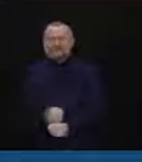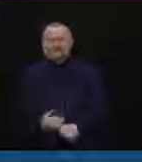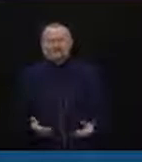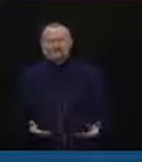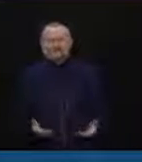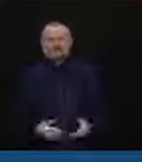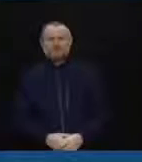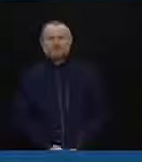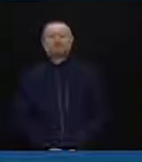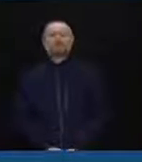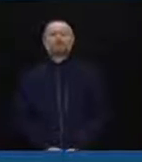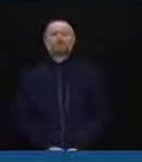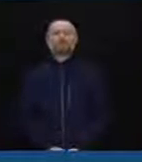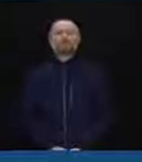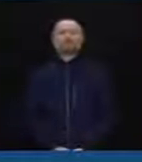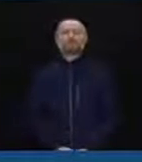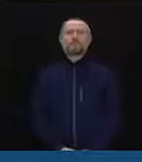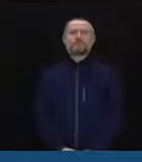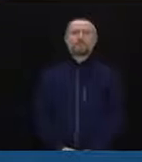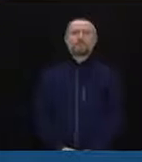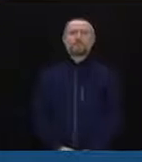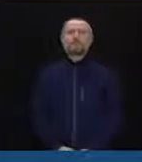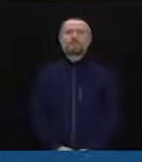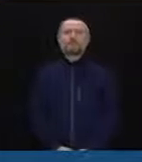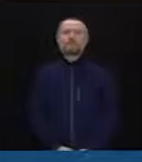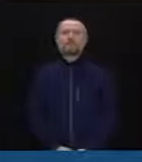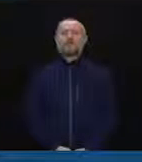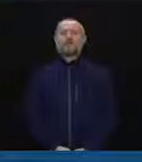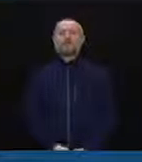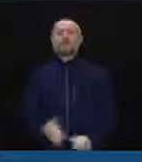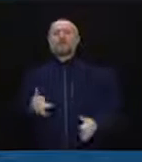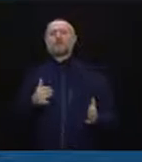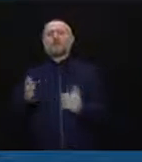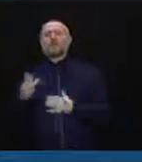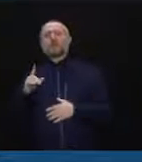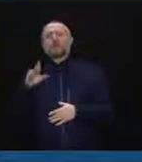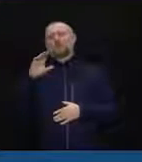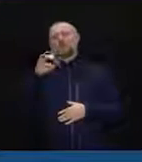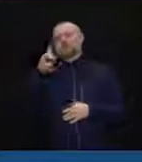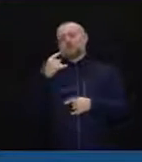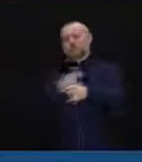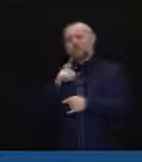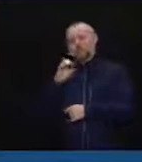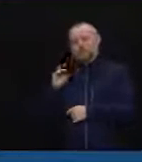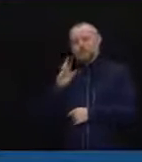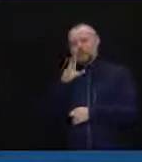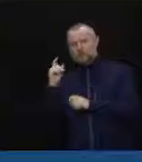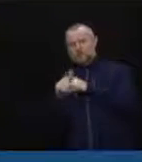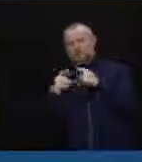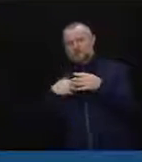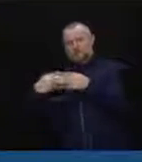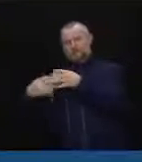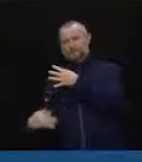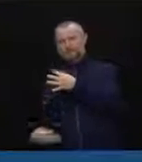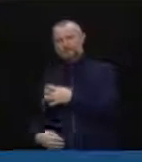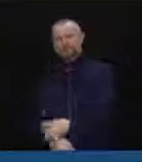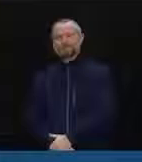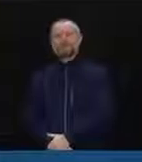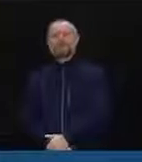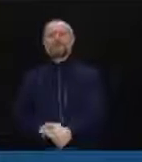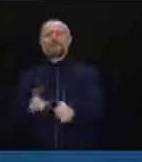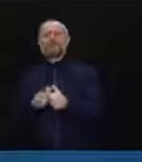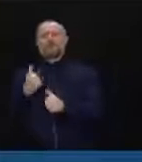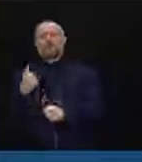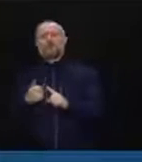Okay, well, first to Zoom. Thank you very much, everyone. We're going to jump over to Zoom right now. And then our first question, Governor, this afternoon comes from Makai Becker of the